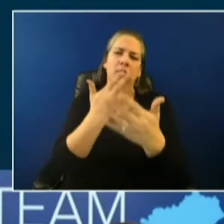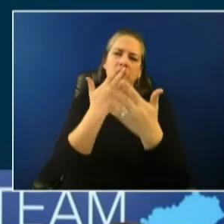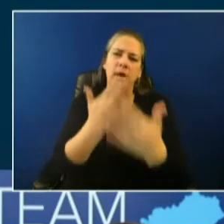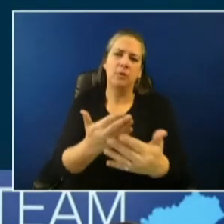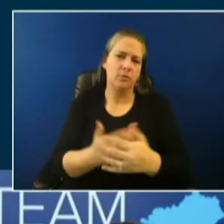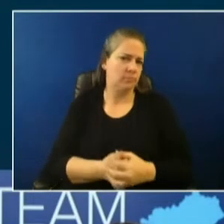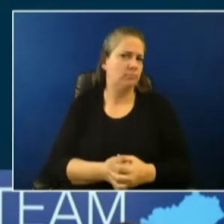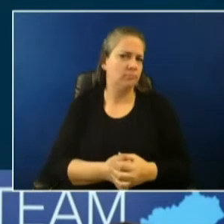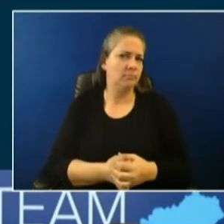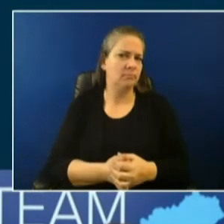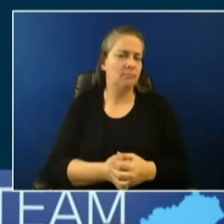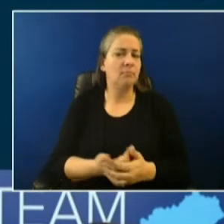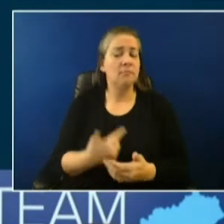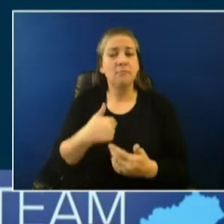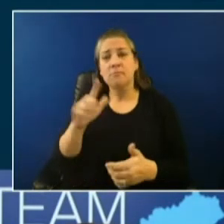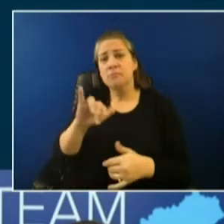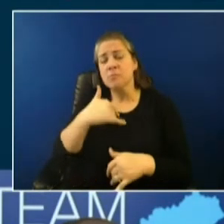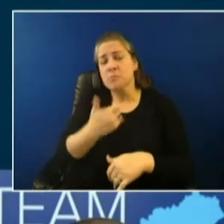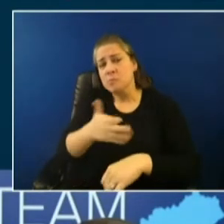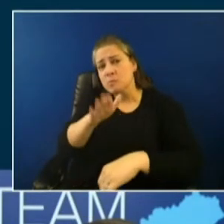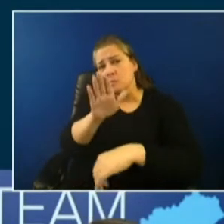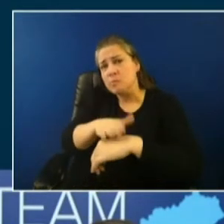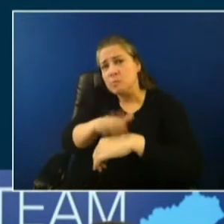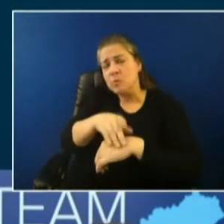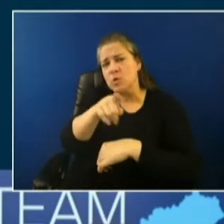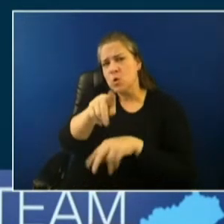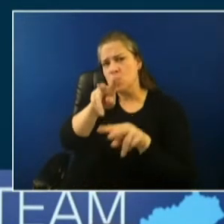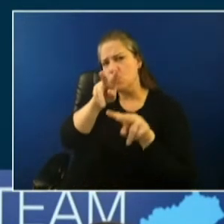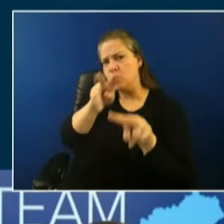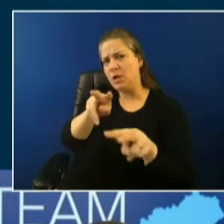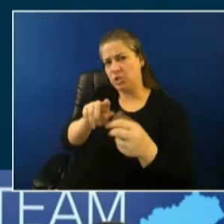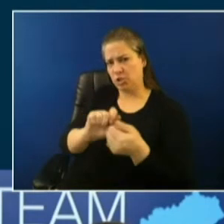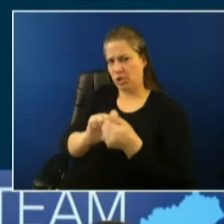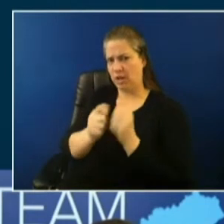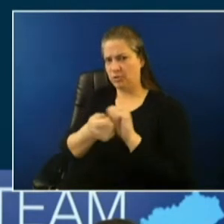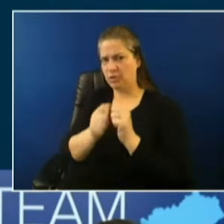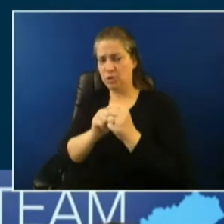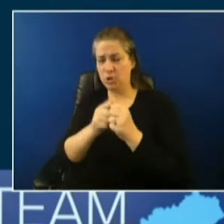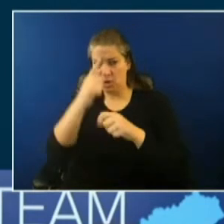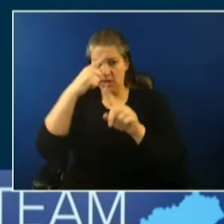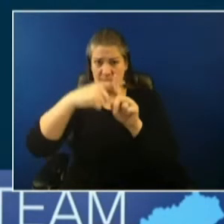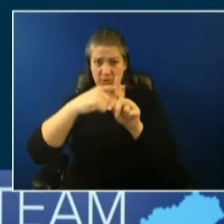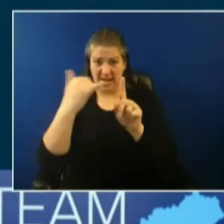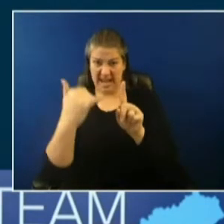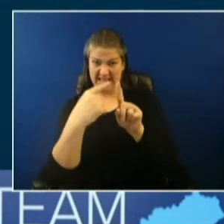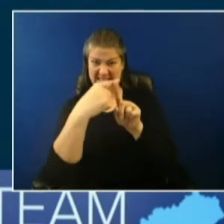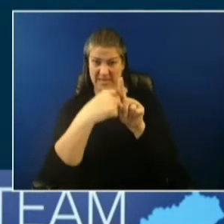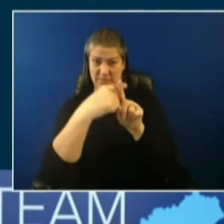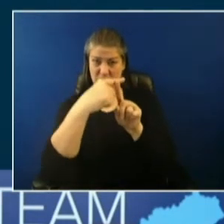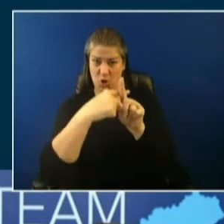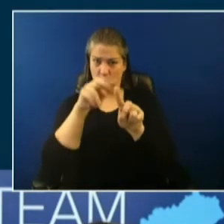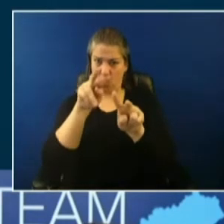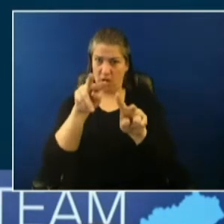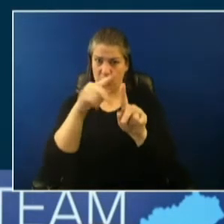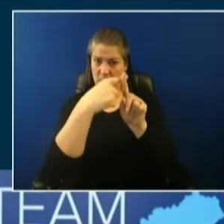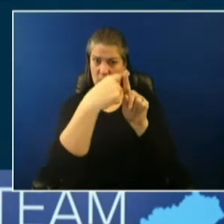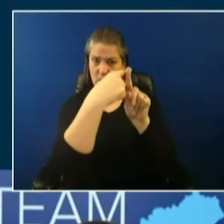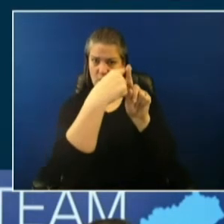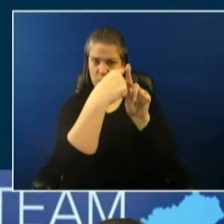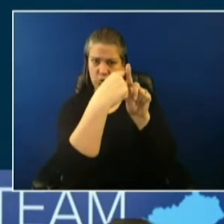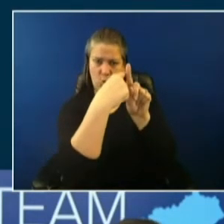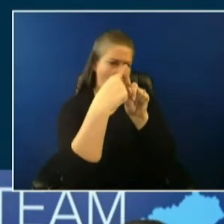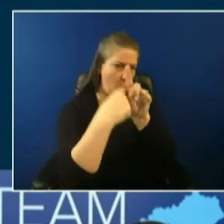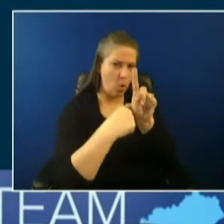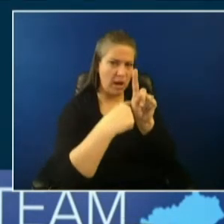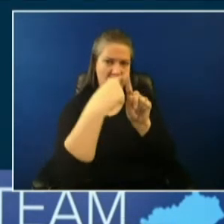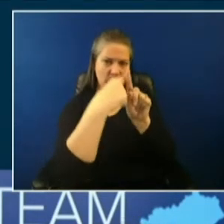be alert for changing weather conditions as temperatures fall. That's what the director was just mentioning. Freezing rain is hard to